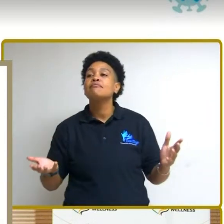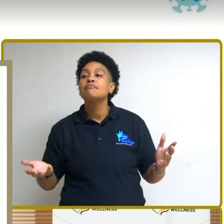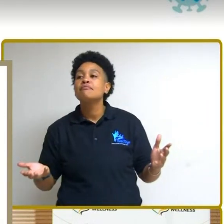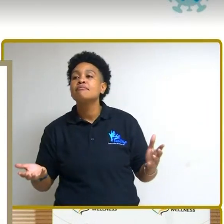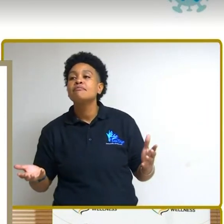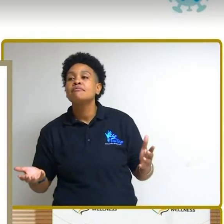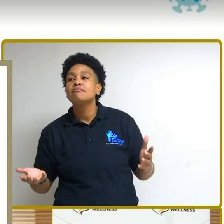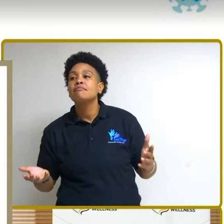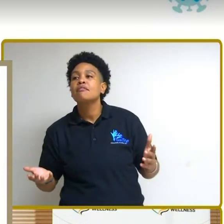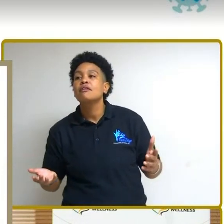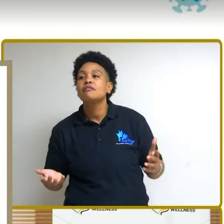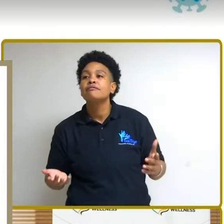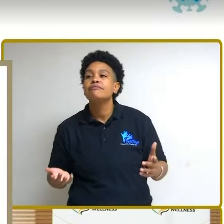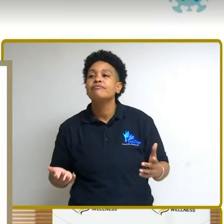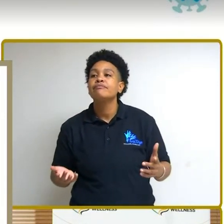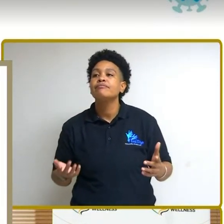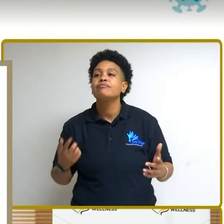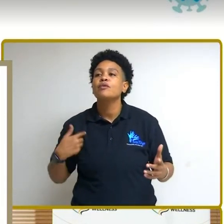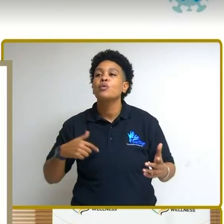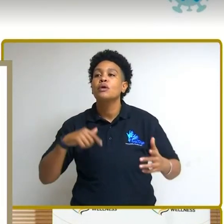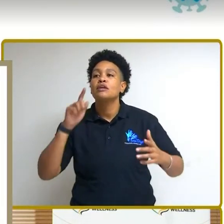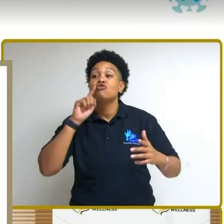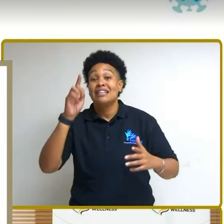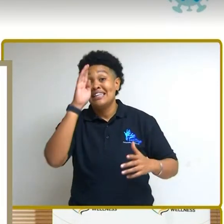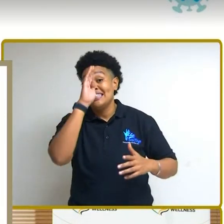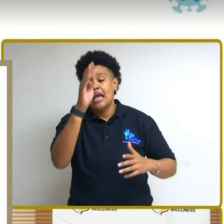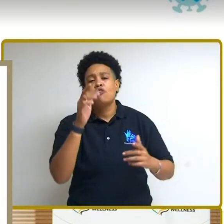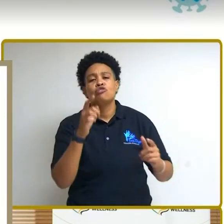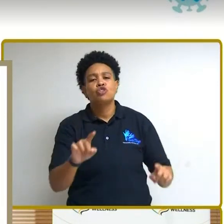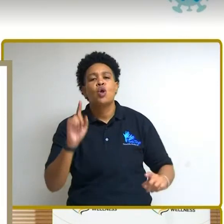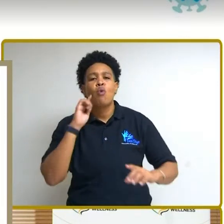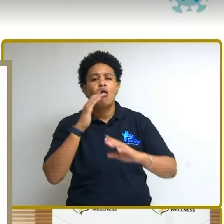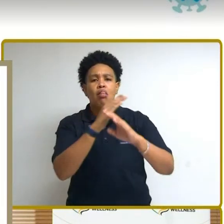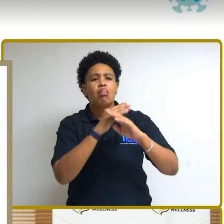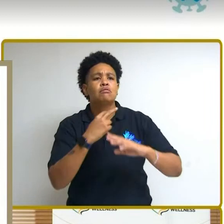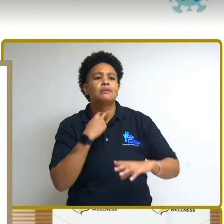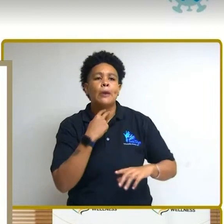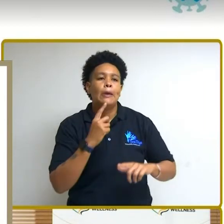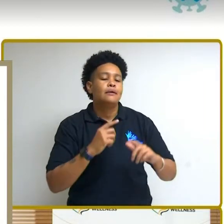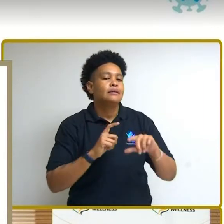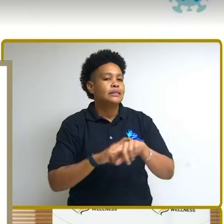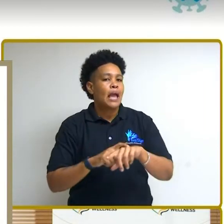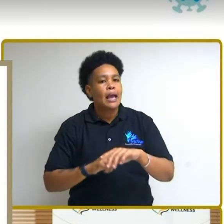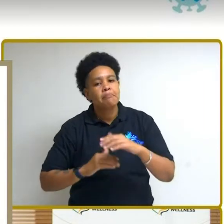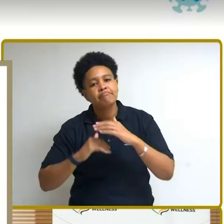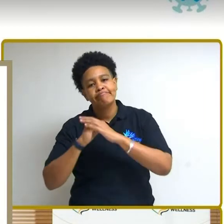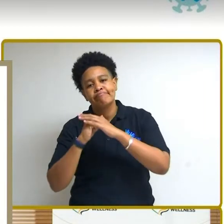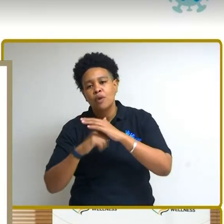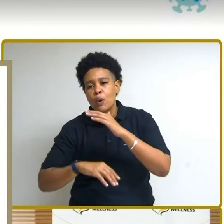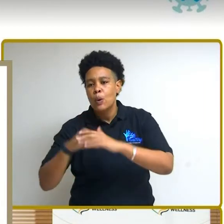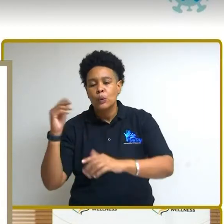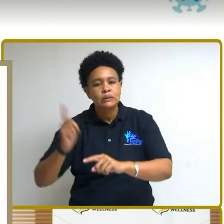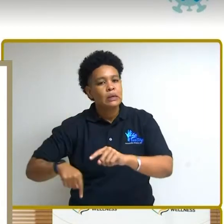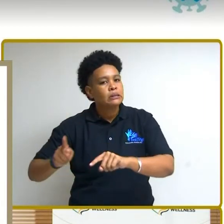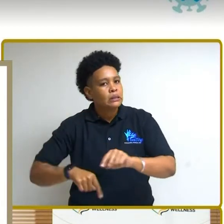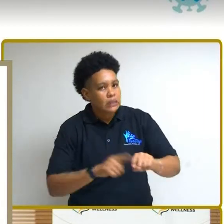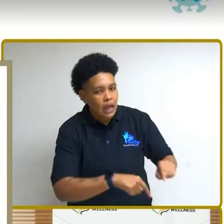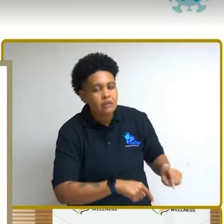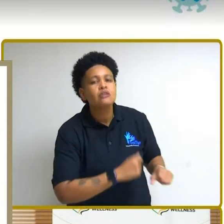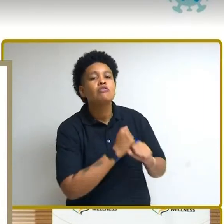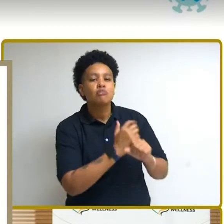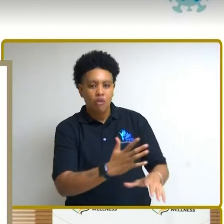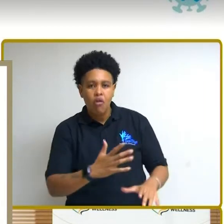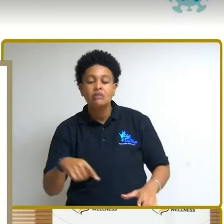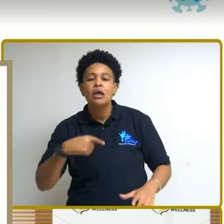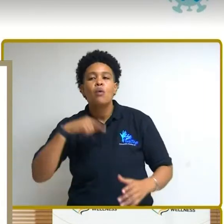in terms of we believe that this is a direct result of the restrictions imposed that have decreased the movements, and we believe that the restrictions